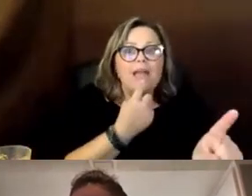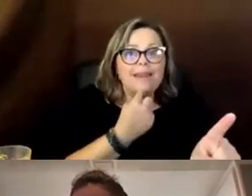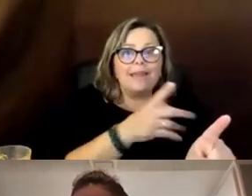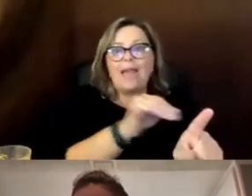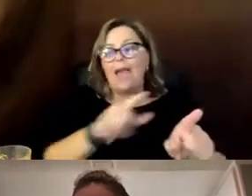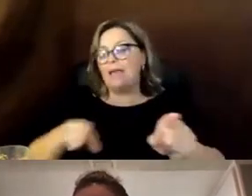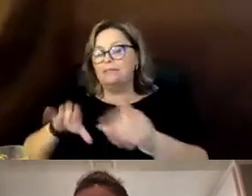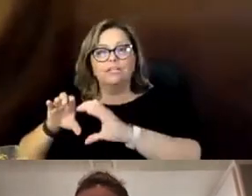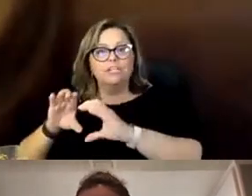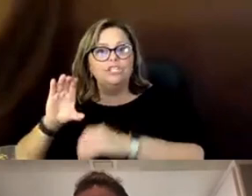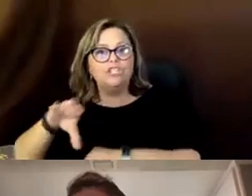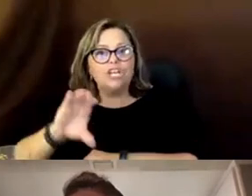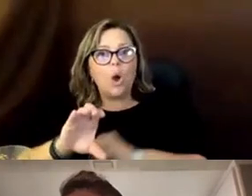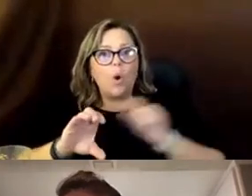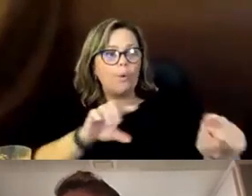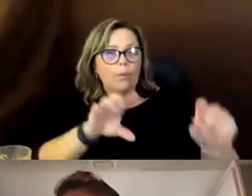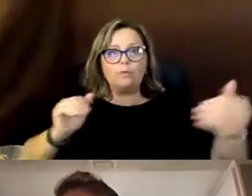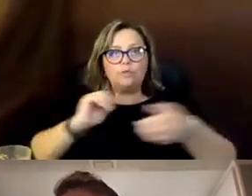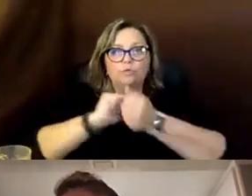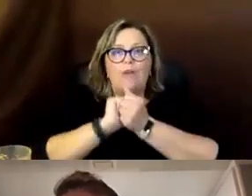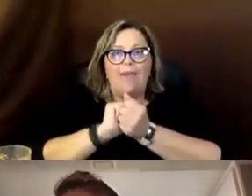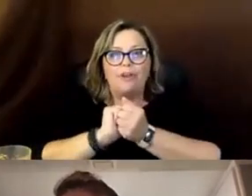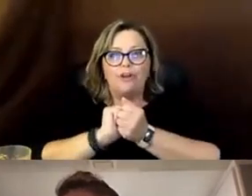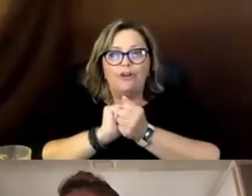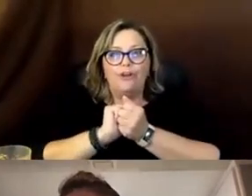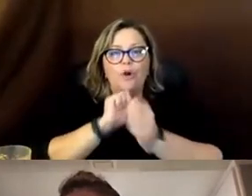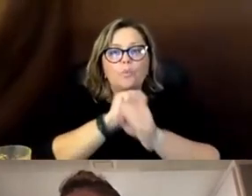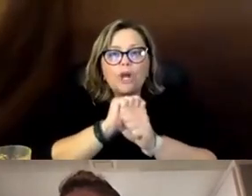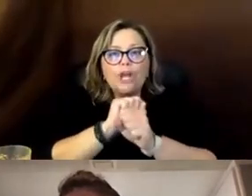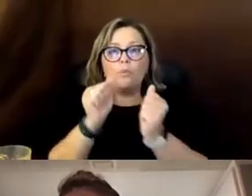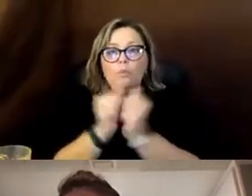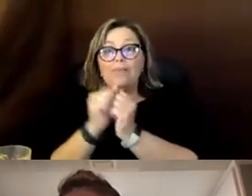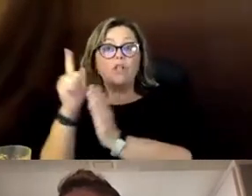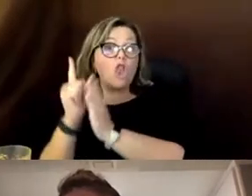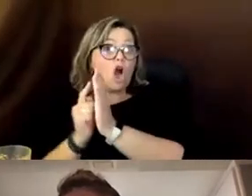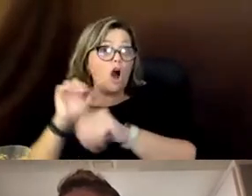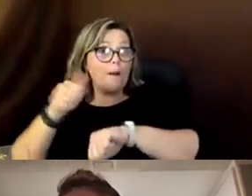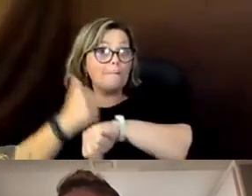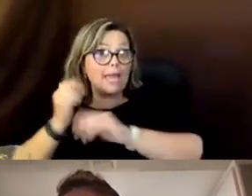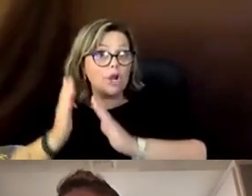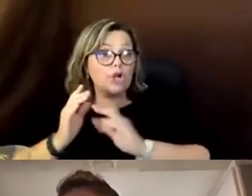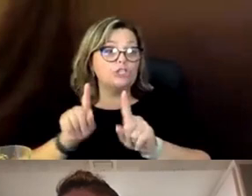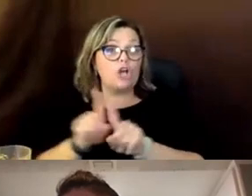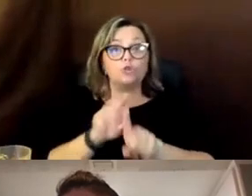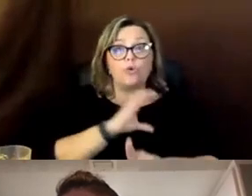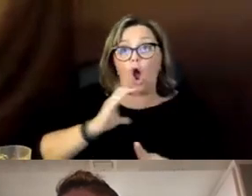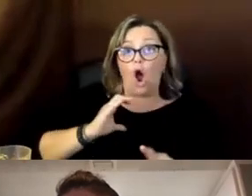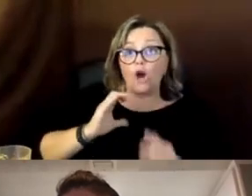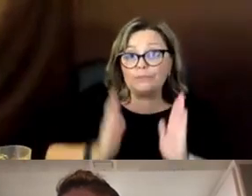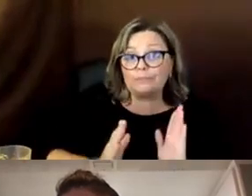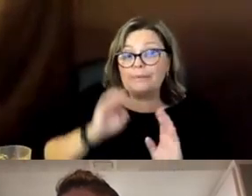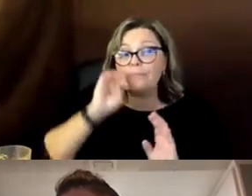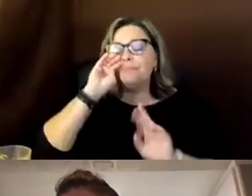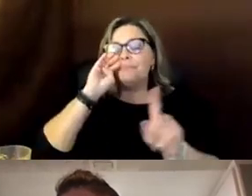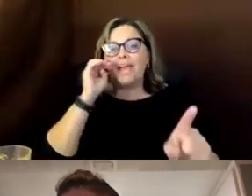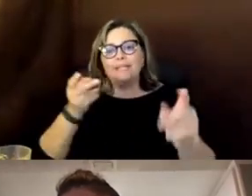state legislators and our congressmen to look at through a lens of regionalism on